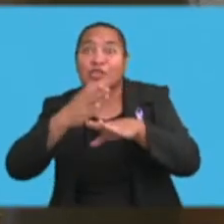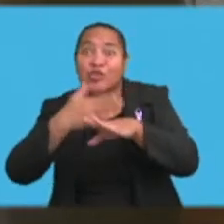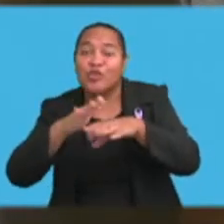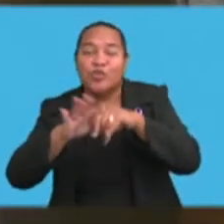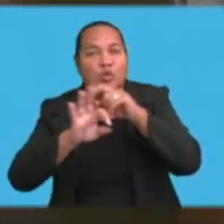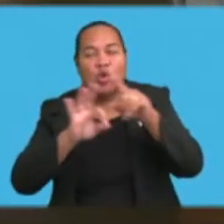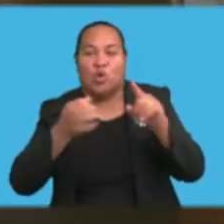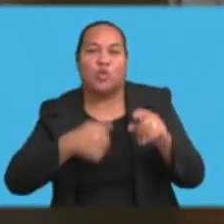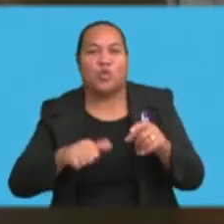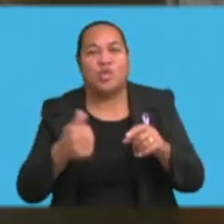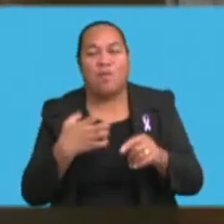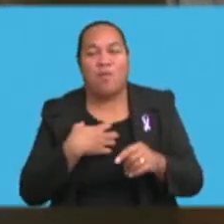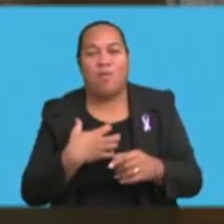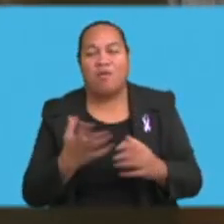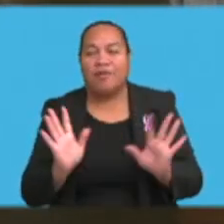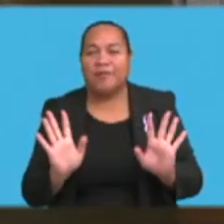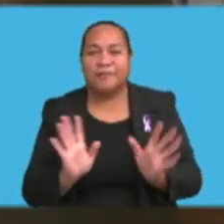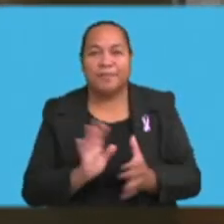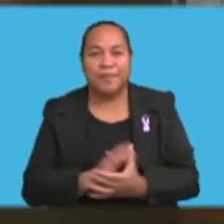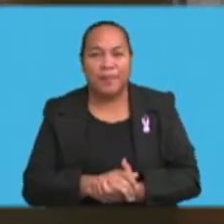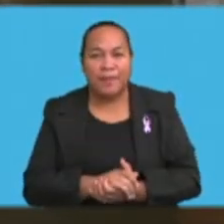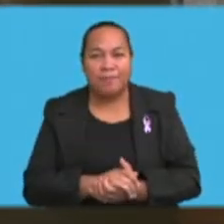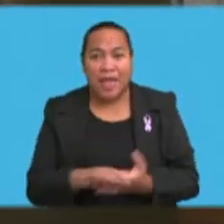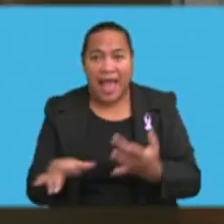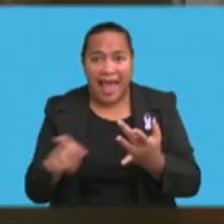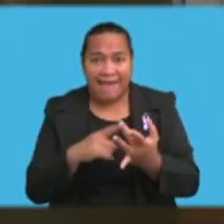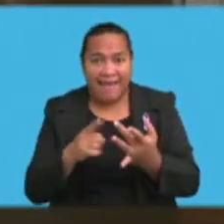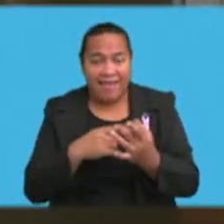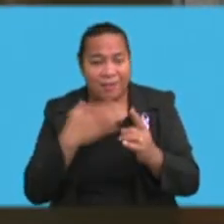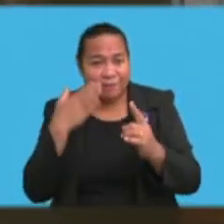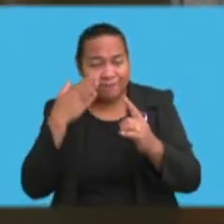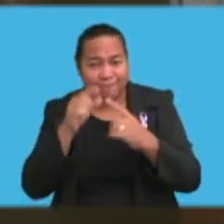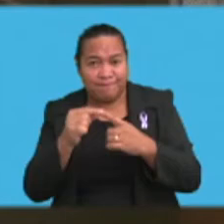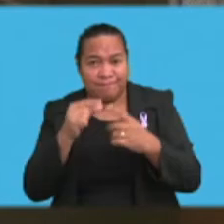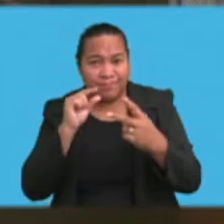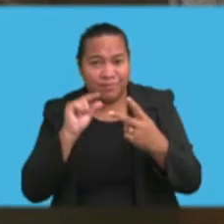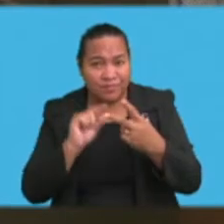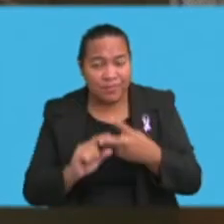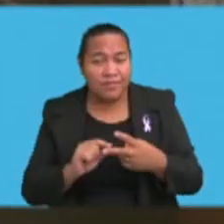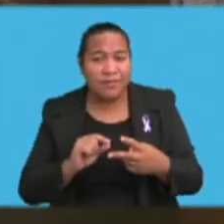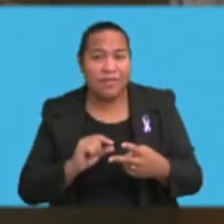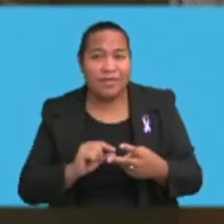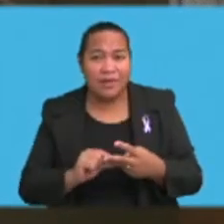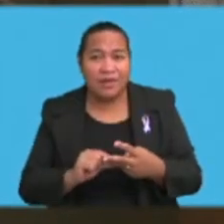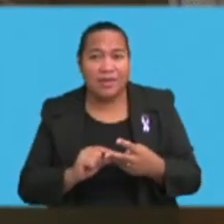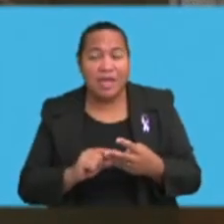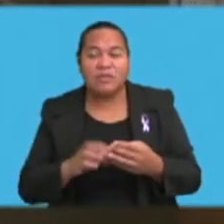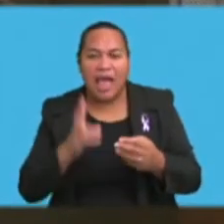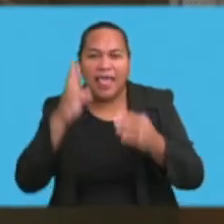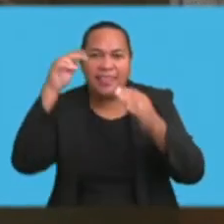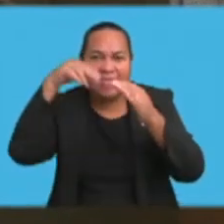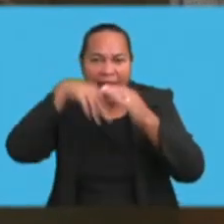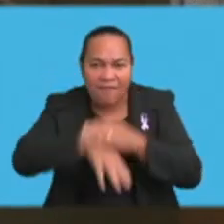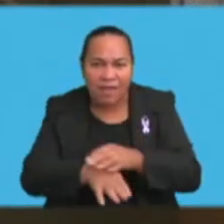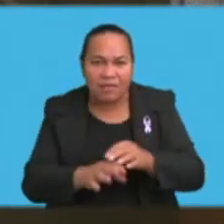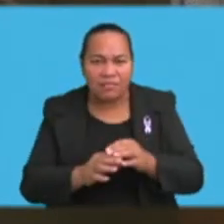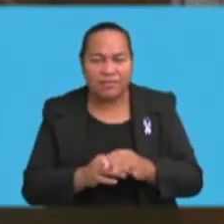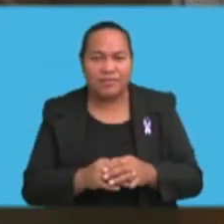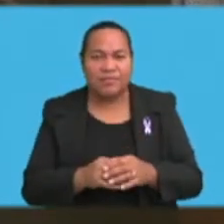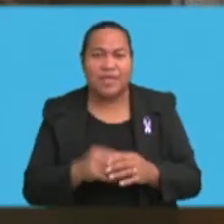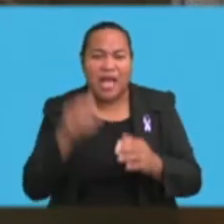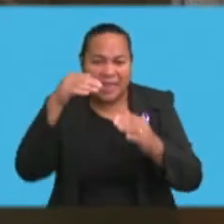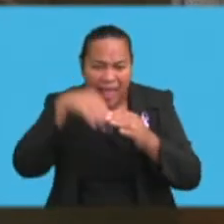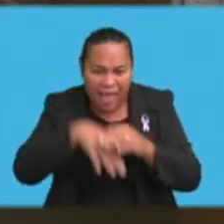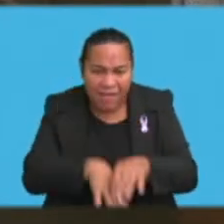insulation. Another area there's been a lot of focus on, Madam Speaker, is in the area of diving. The